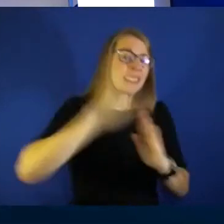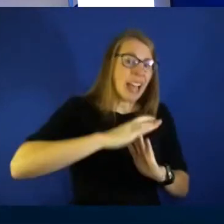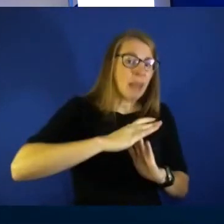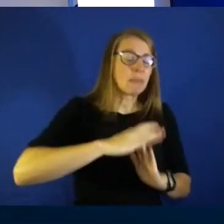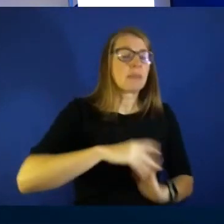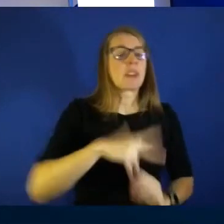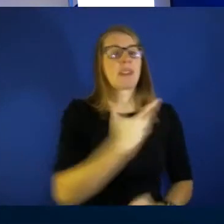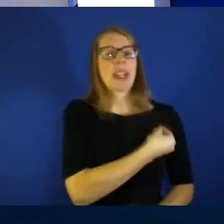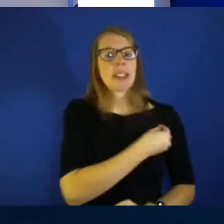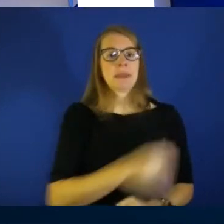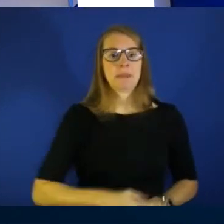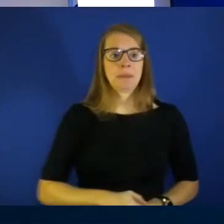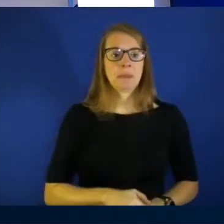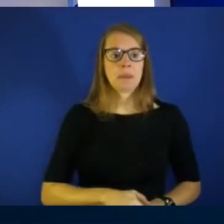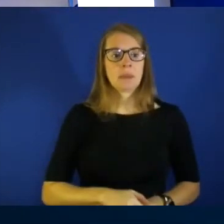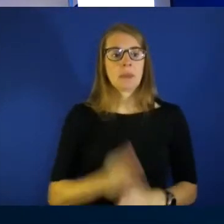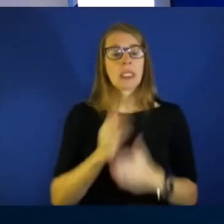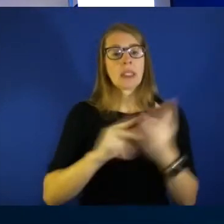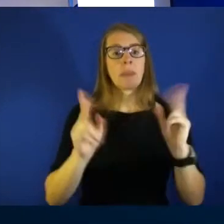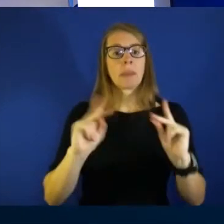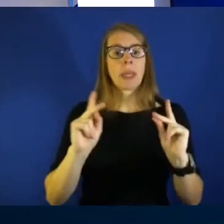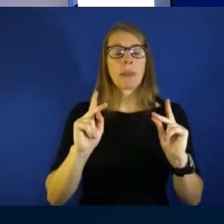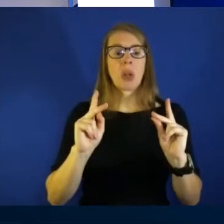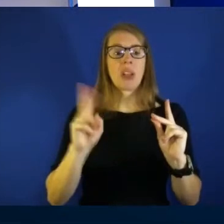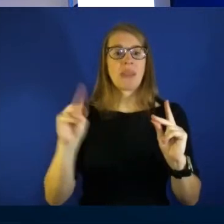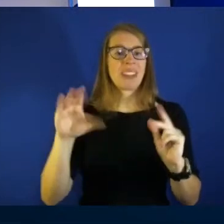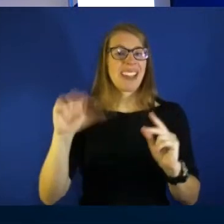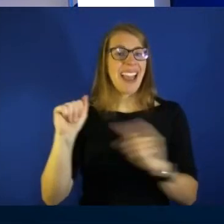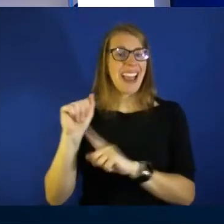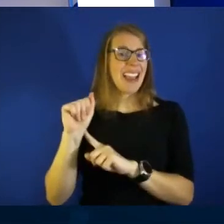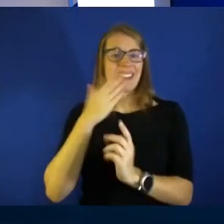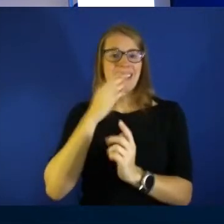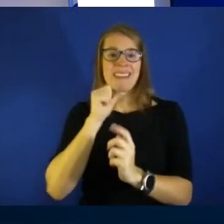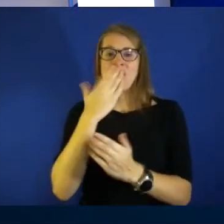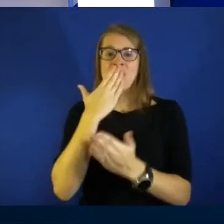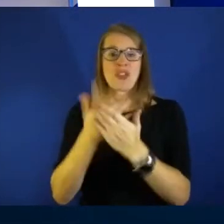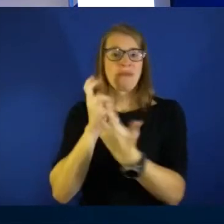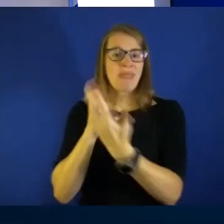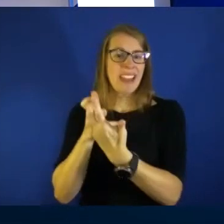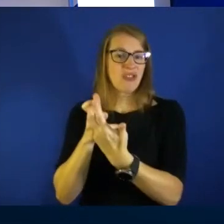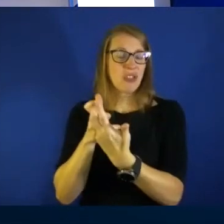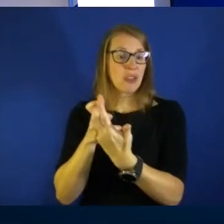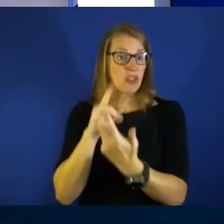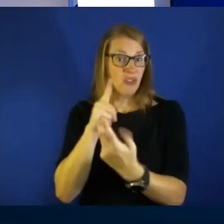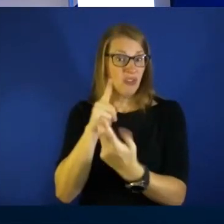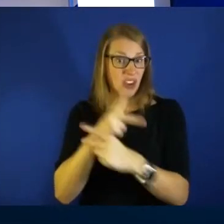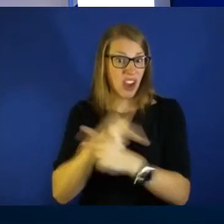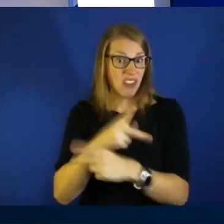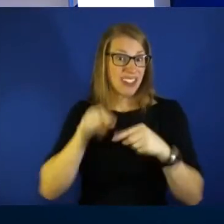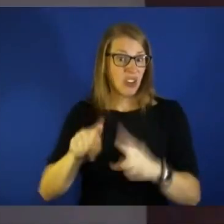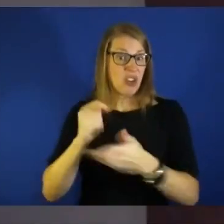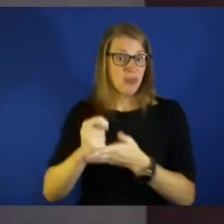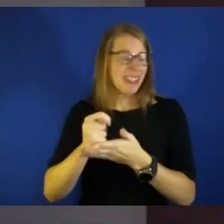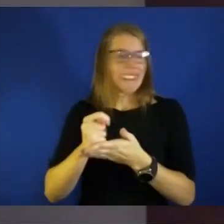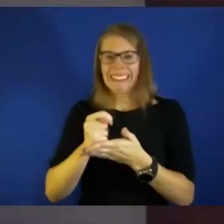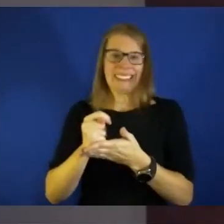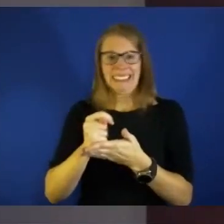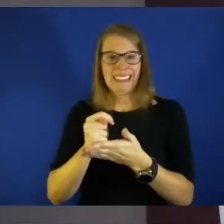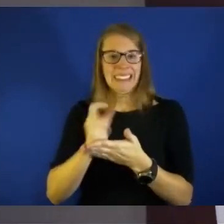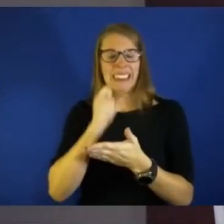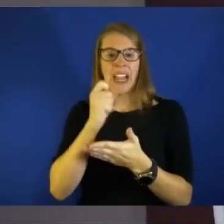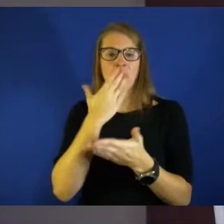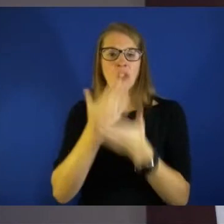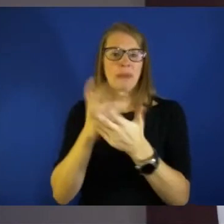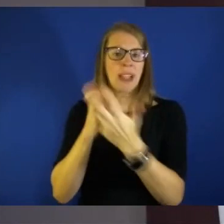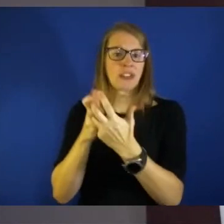there some people who it just does not work well for, and you find out in the treatment that this isn't going to work? Yeah. I mean, we